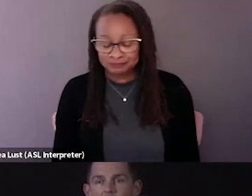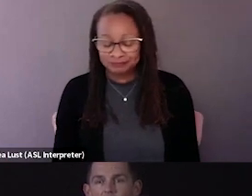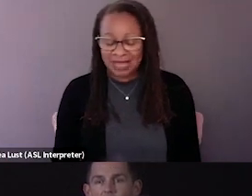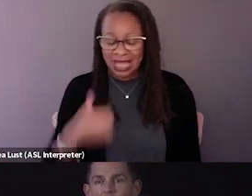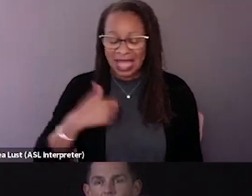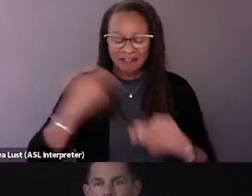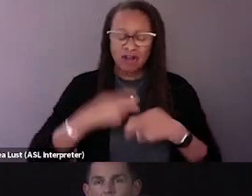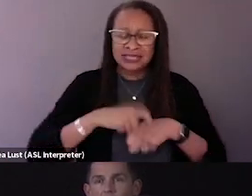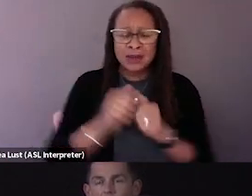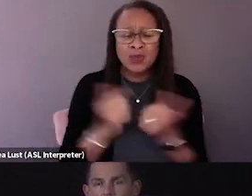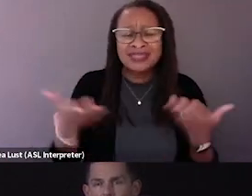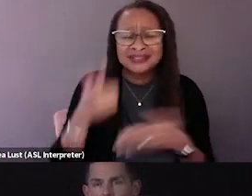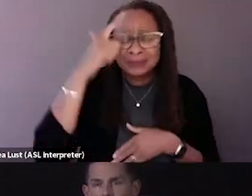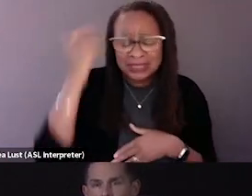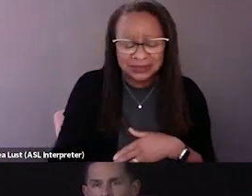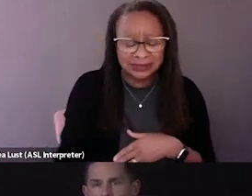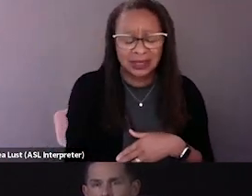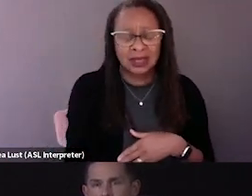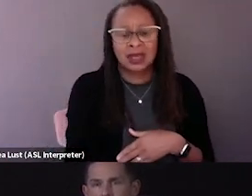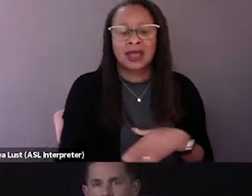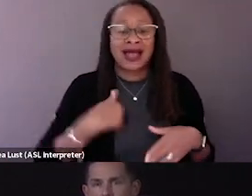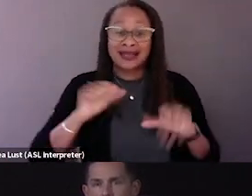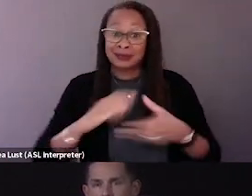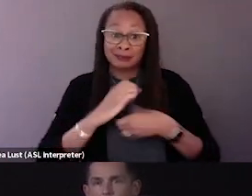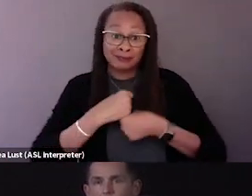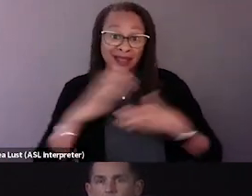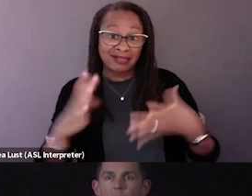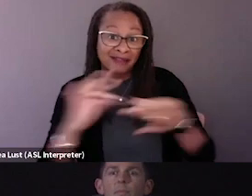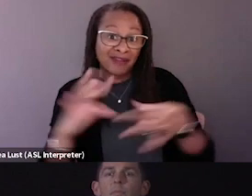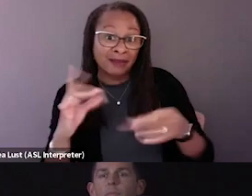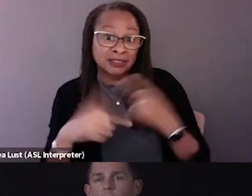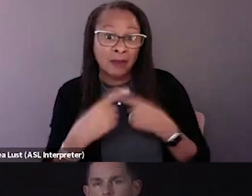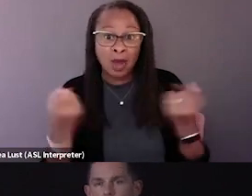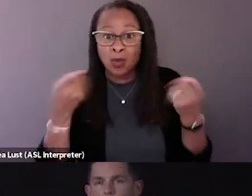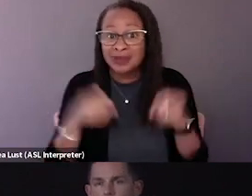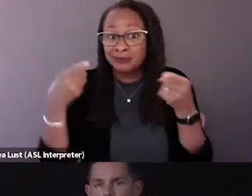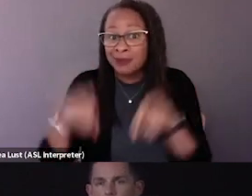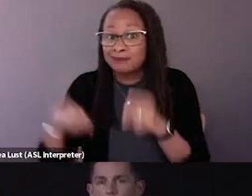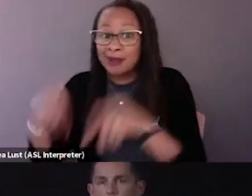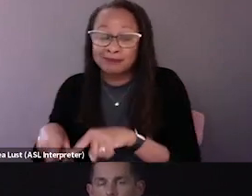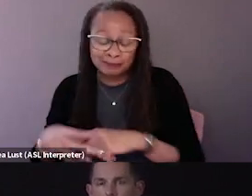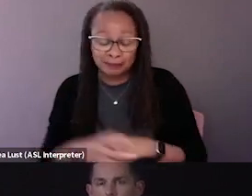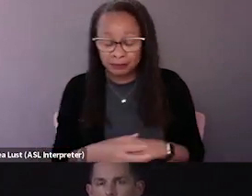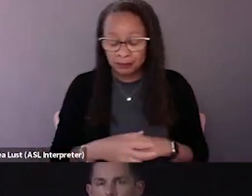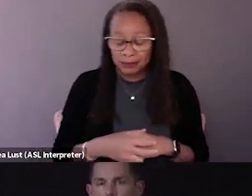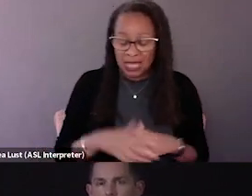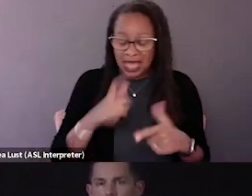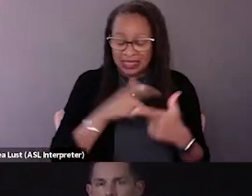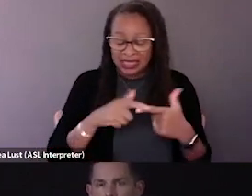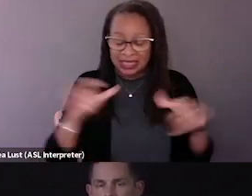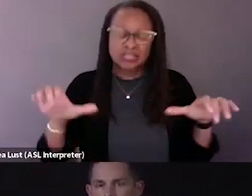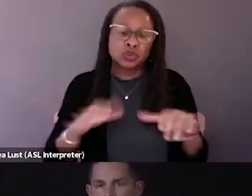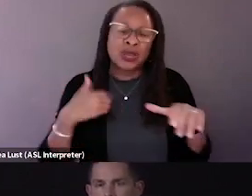a hard time with this because I could make a lot of comments about what's going on, and then I do have